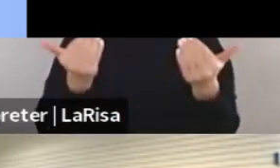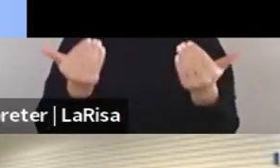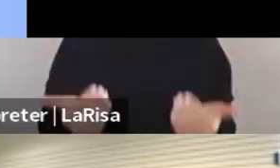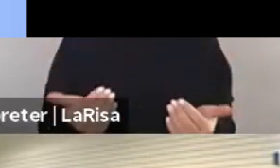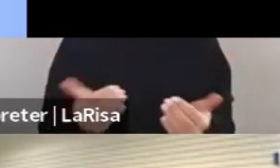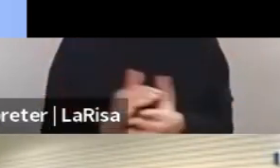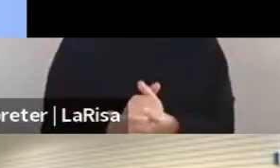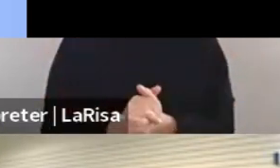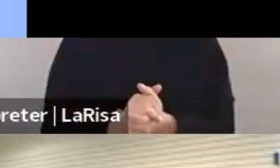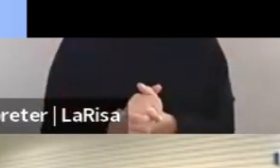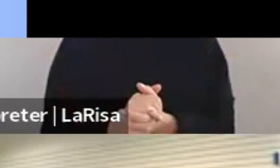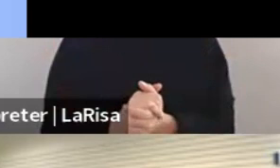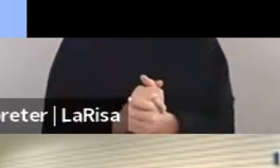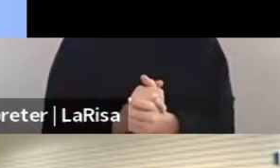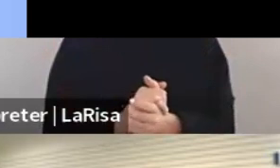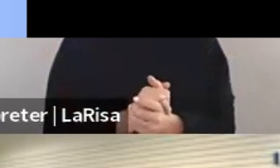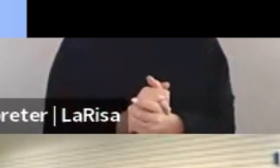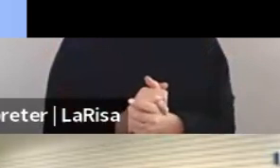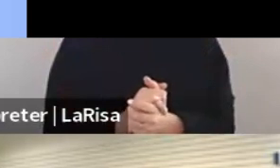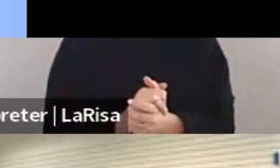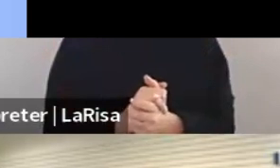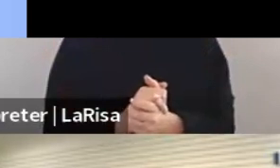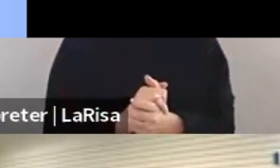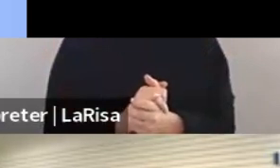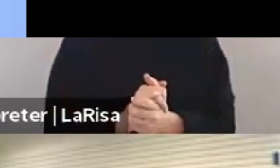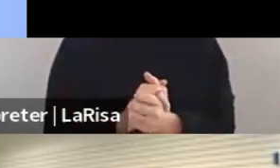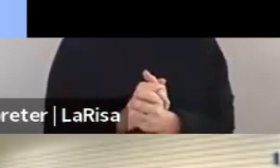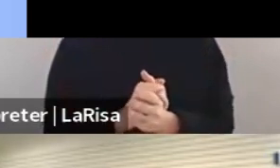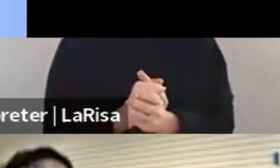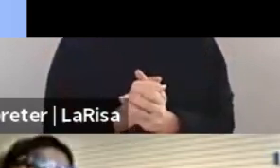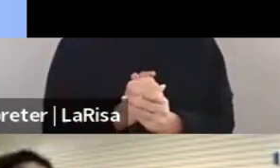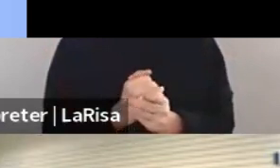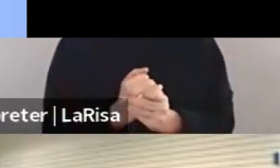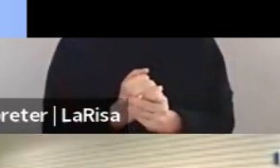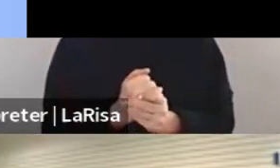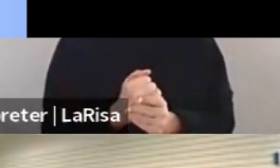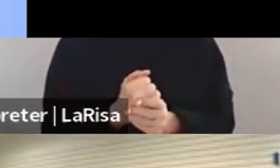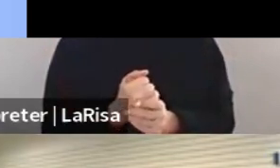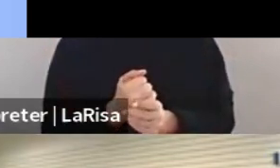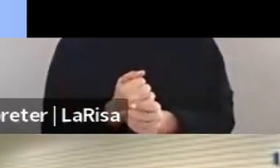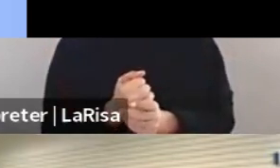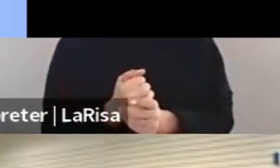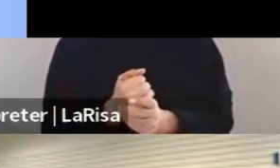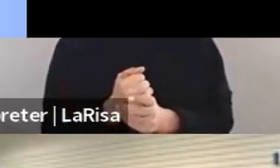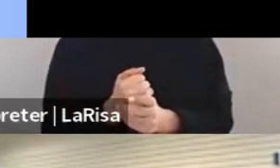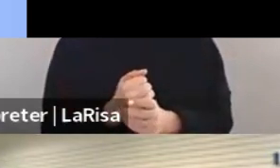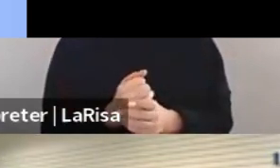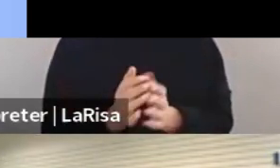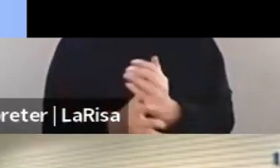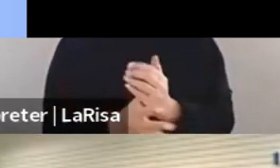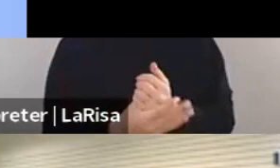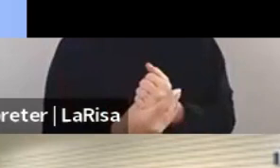advice today to anybody. Okay, so with that, I am going to get started.